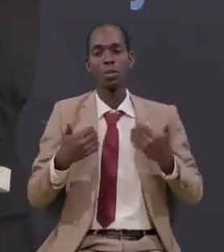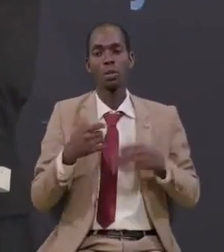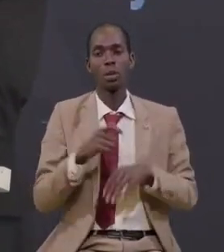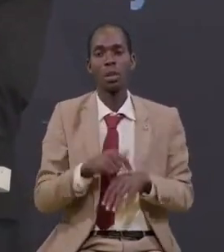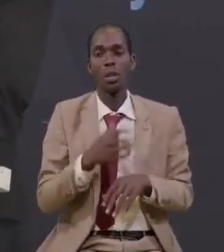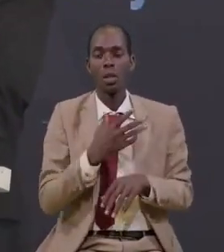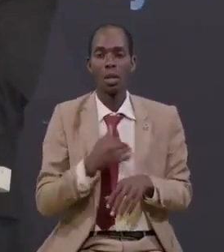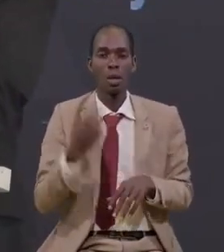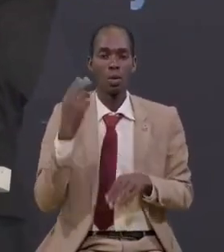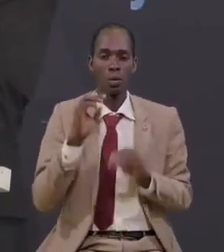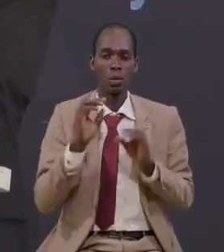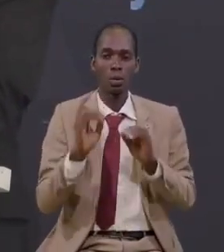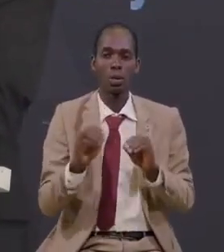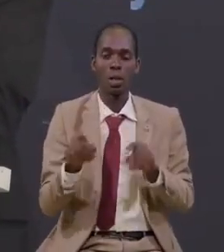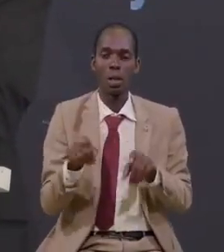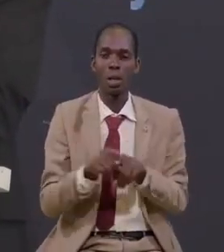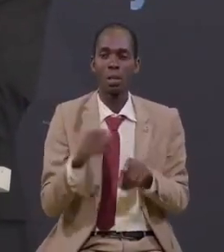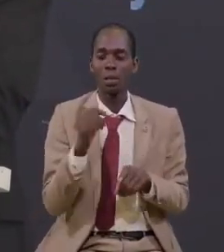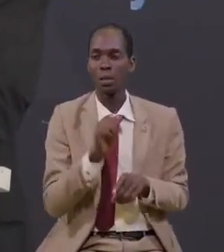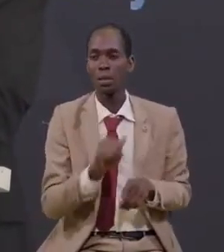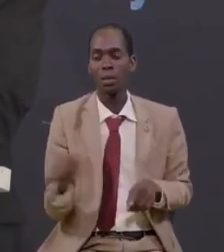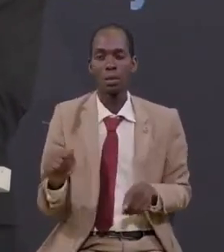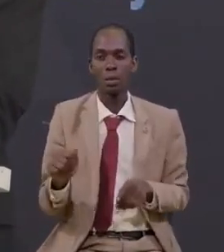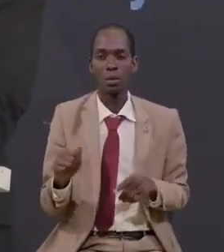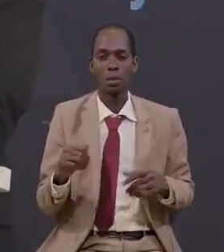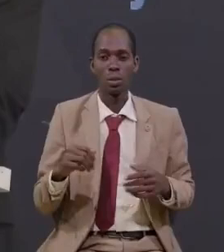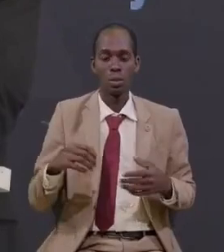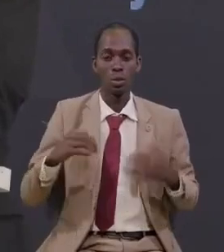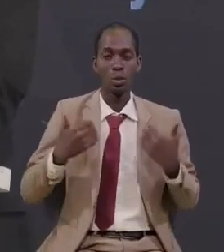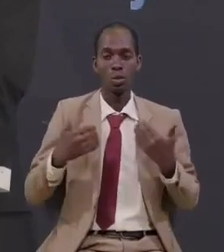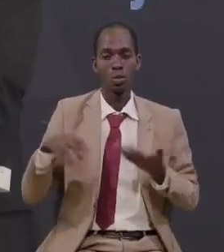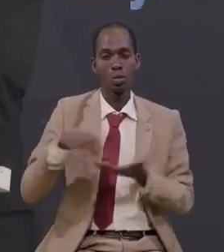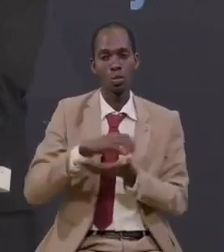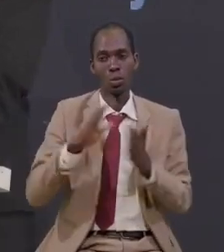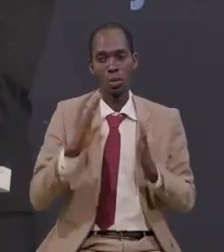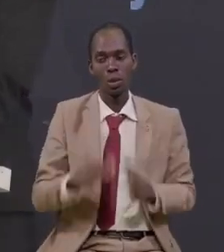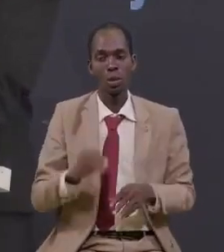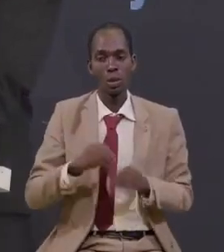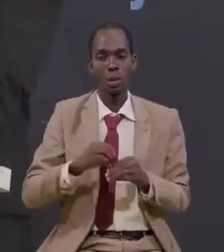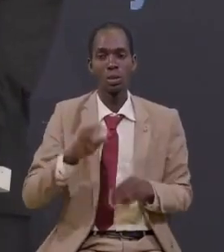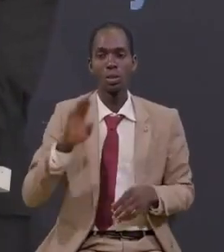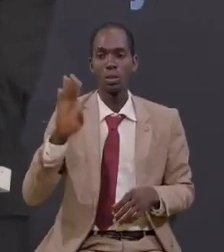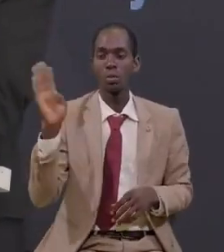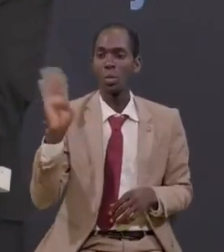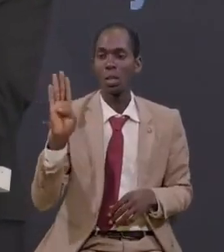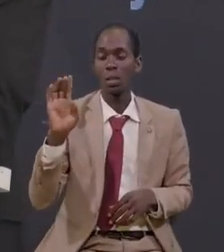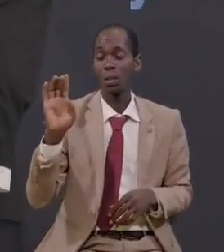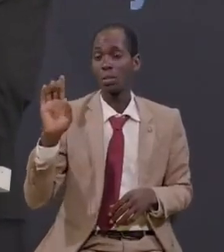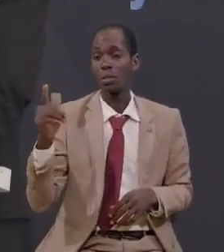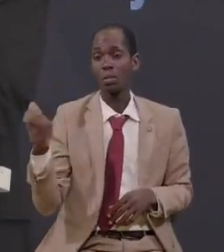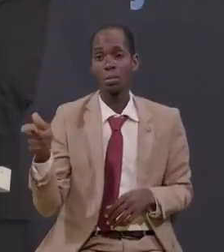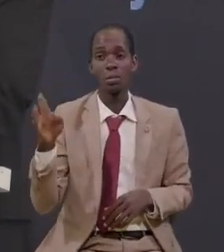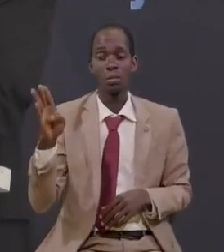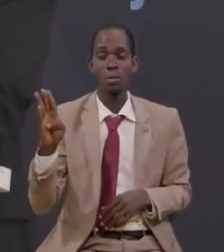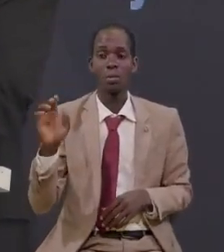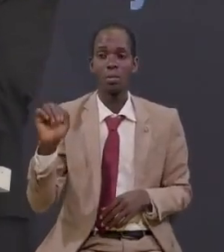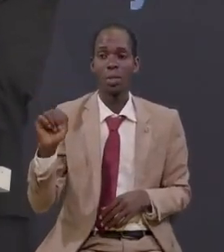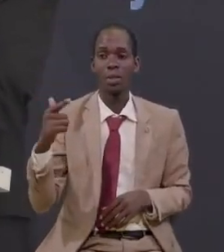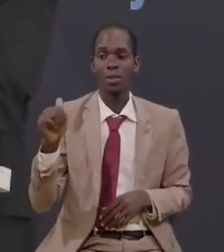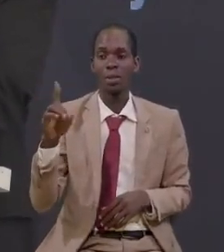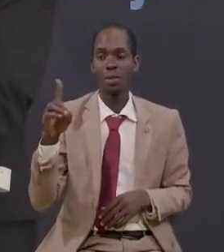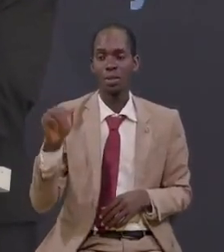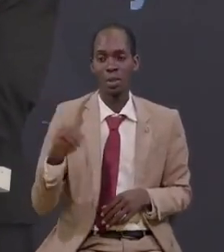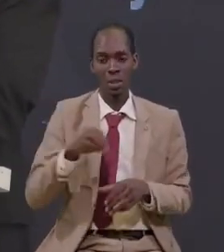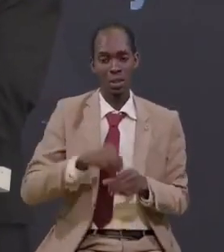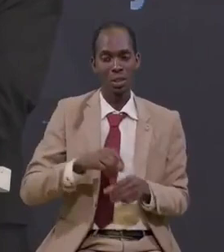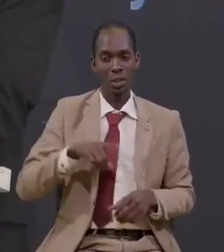Bible Church, Bagada, Lagos. Over the years, she has served in critical leadership capacity within the